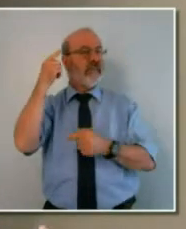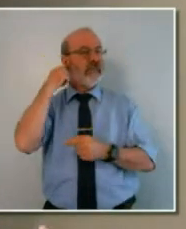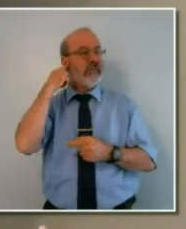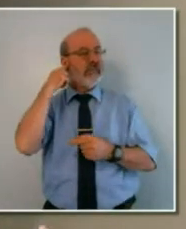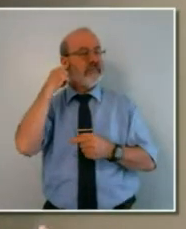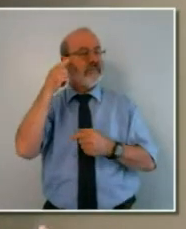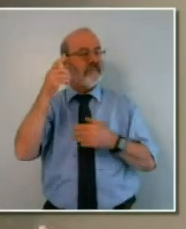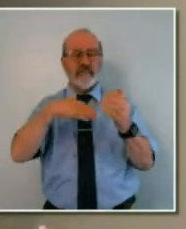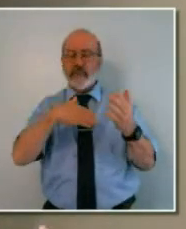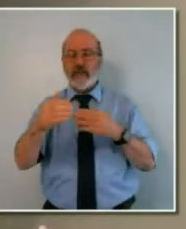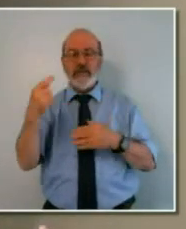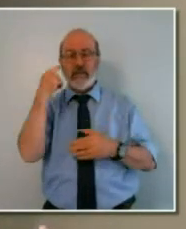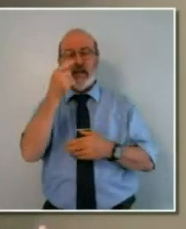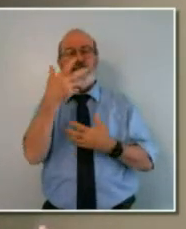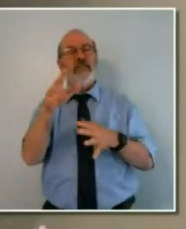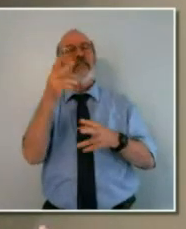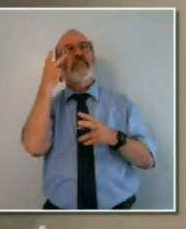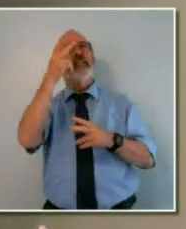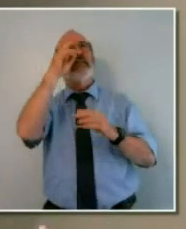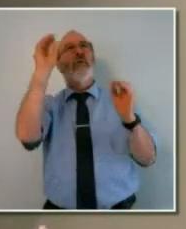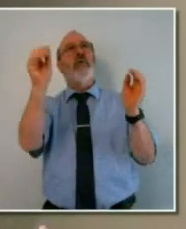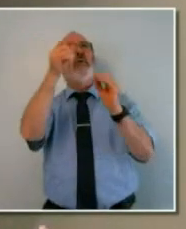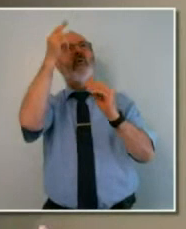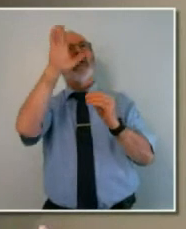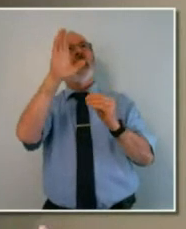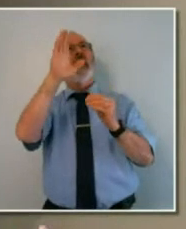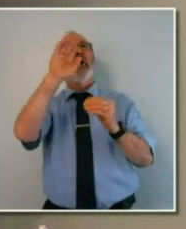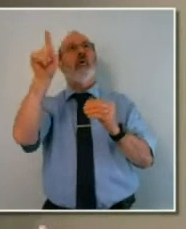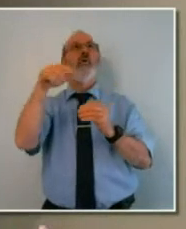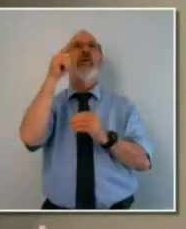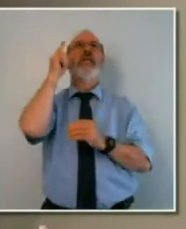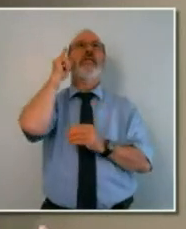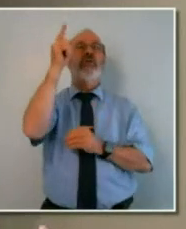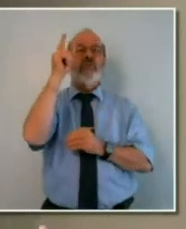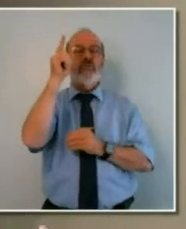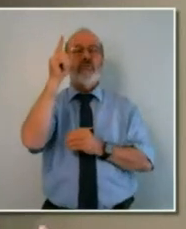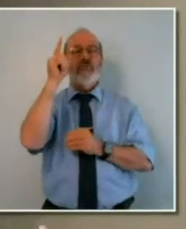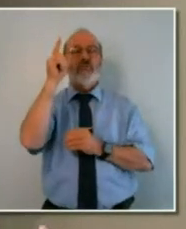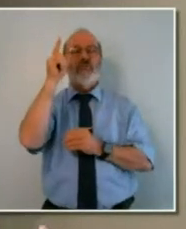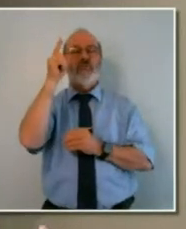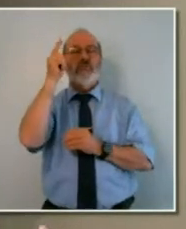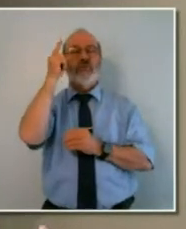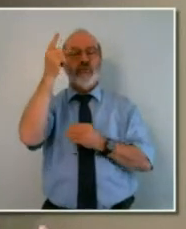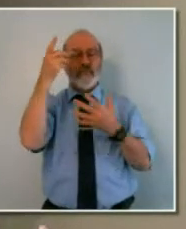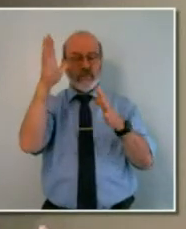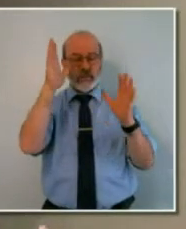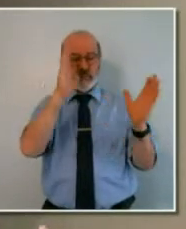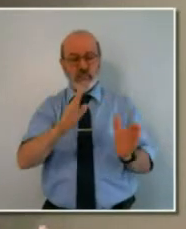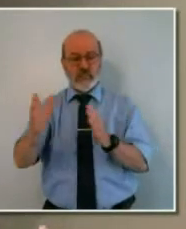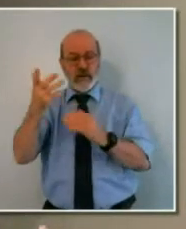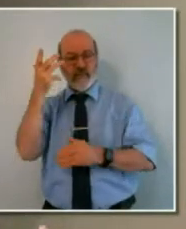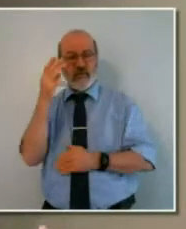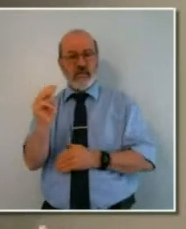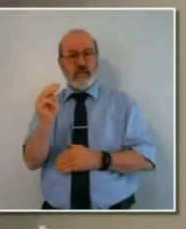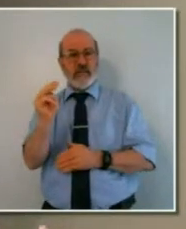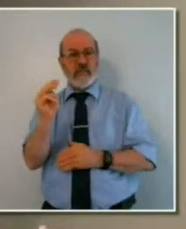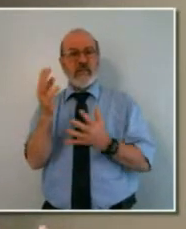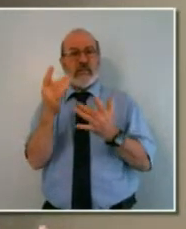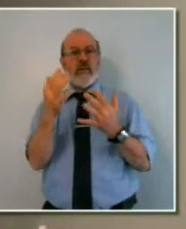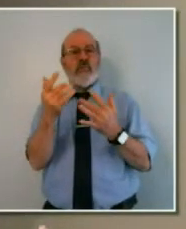eye seen, O God, beside thee, what he hath prepared for him that waiteth for